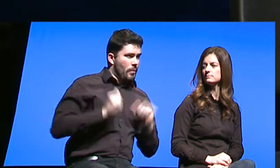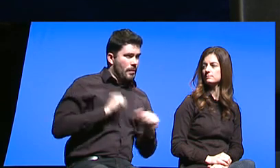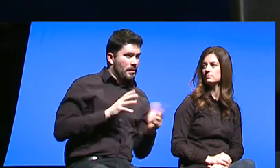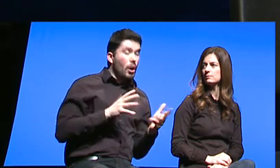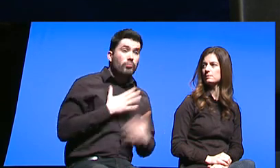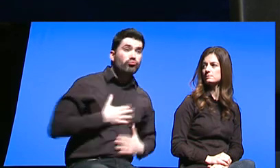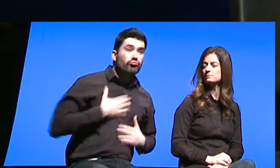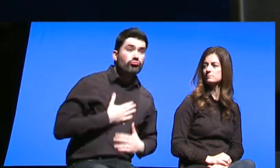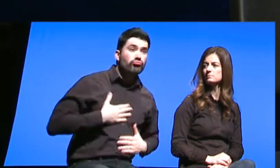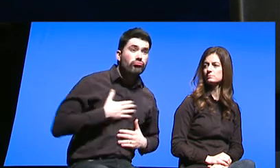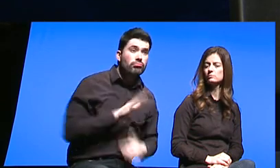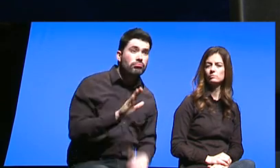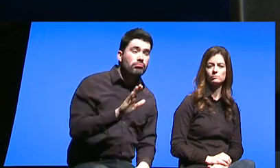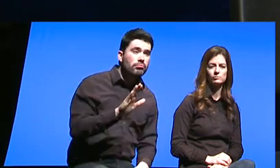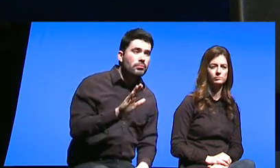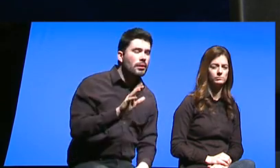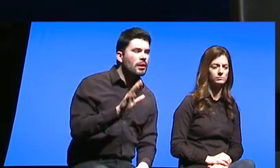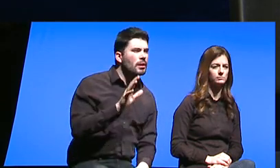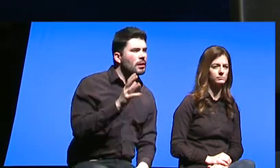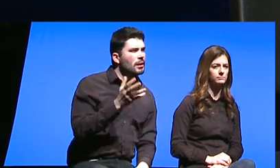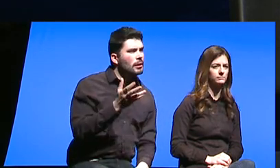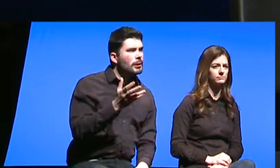not enjoyable, but it just